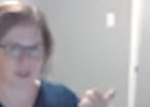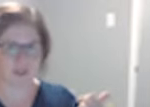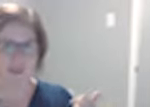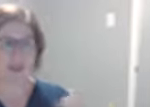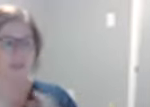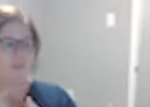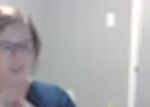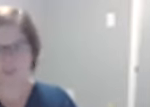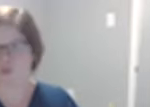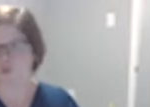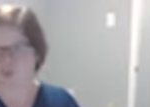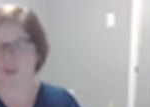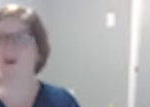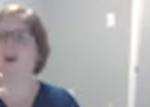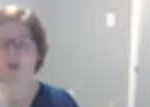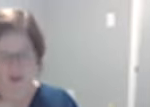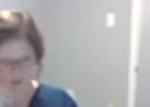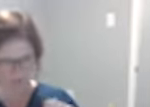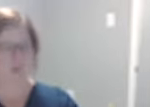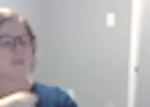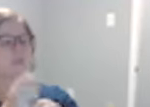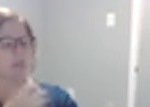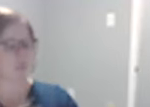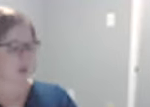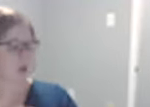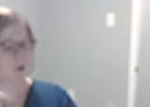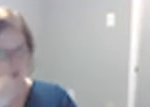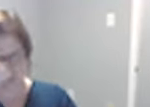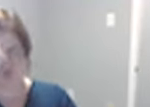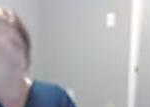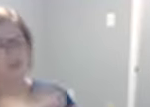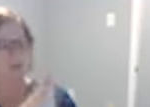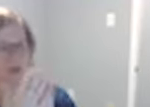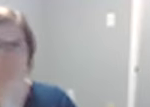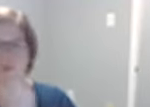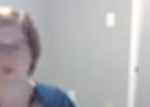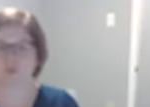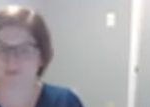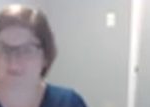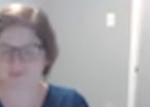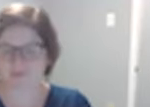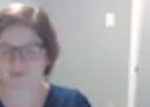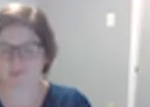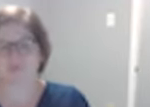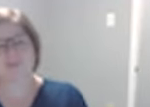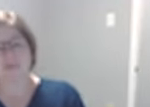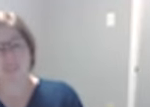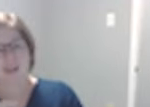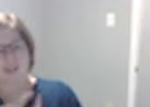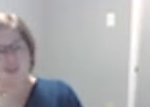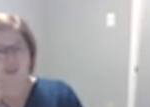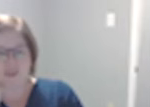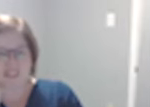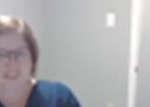make your own dreams come true. So yeah, I also was students who is not that kind of mature at the time, and